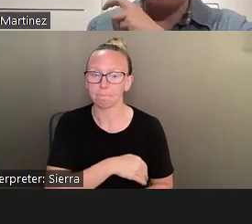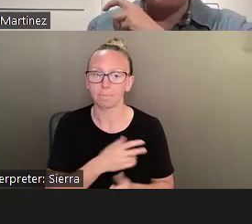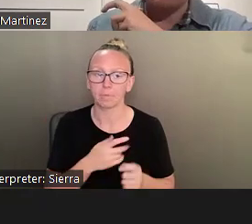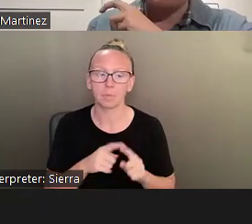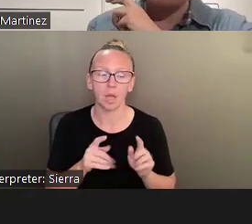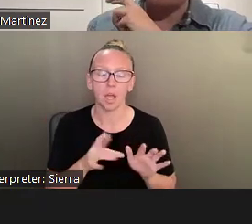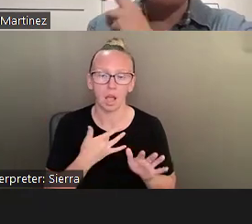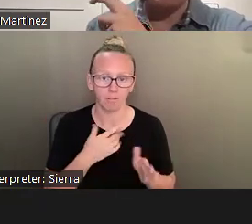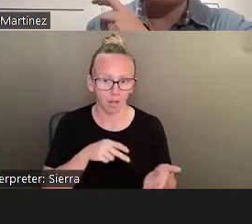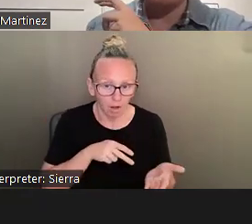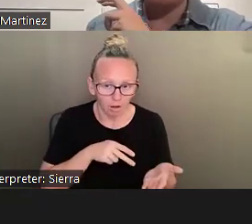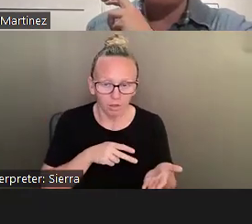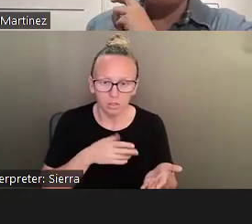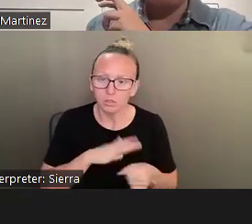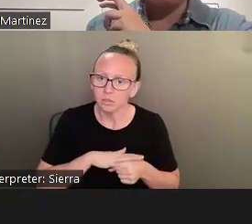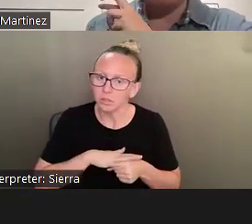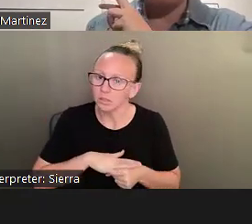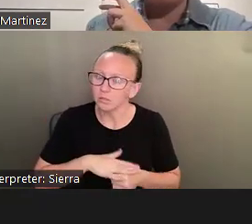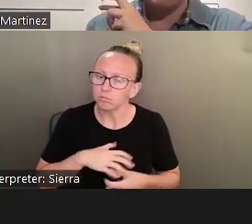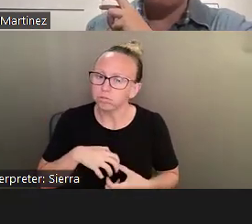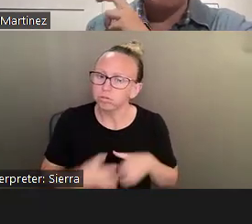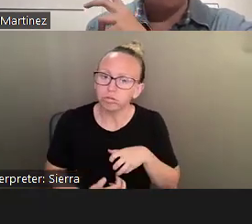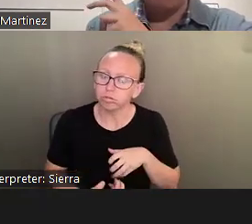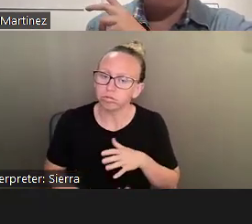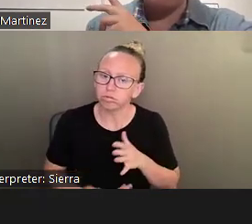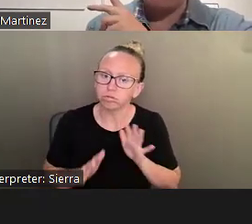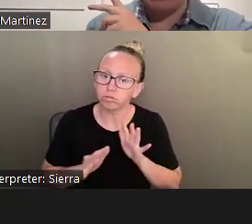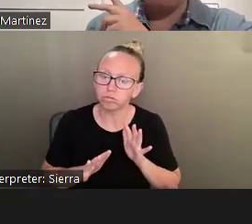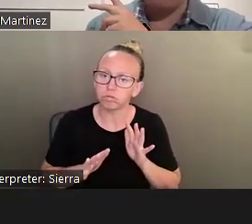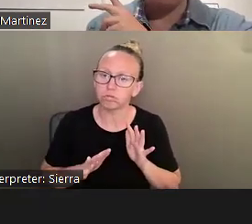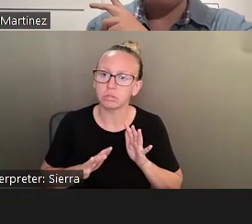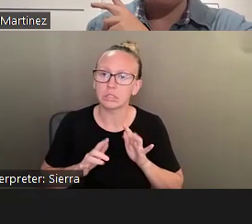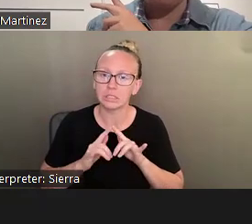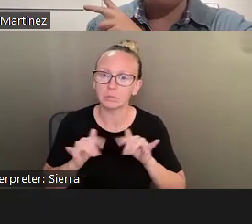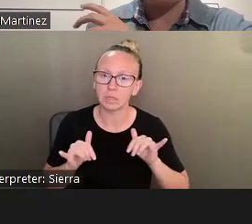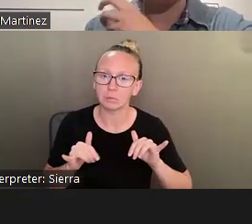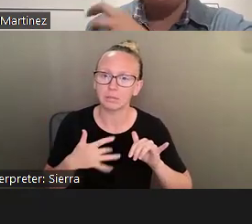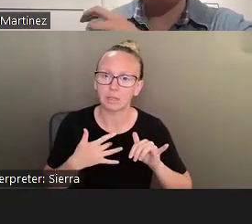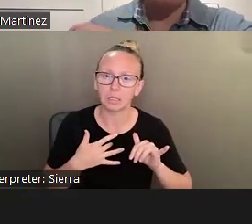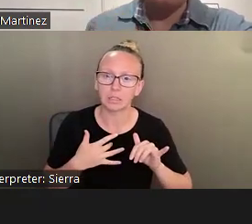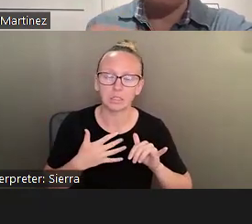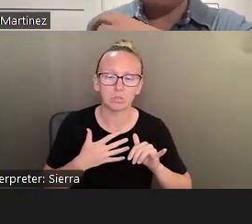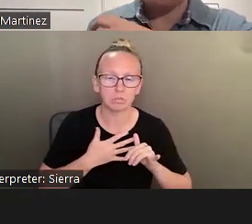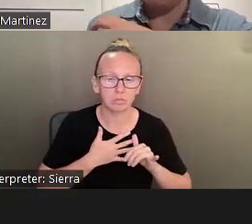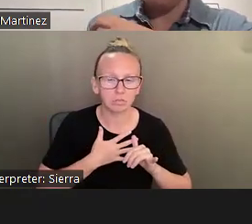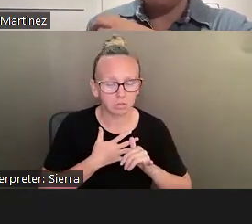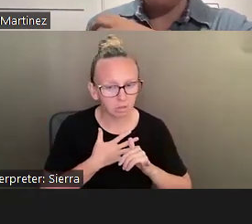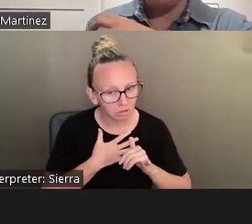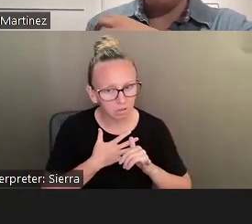so jarring and distressing, but also like this moment where I felt real reverence for